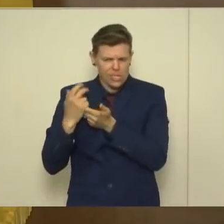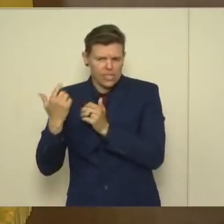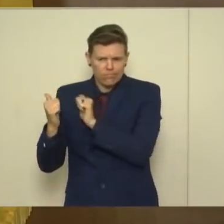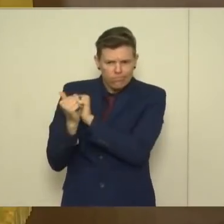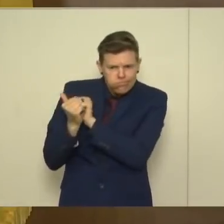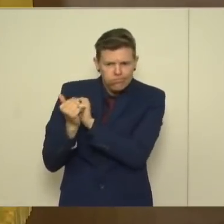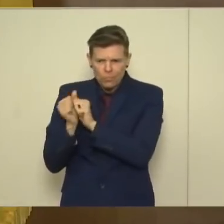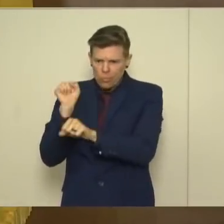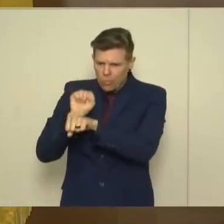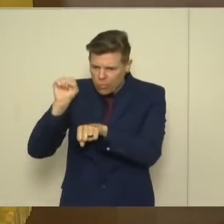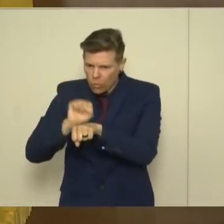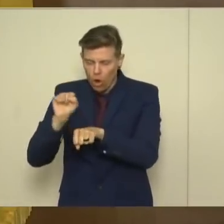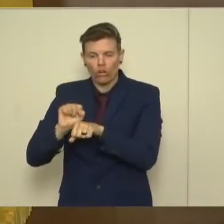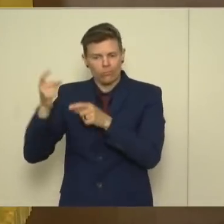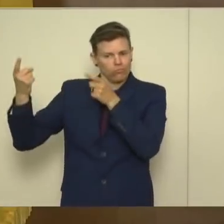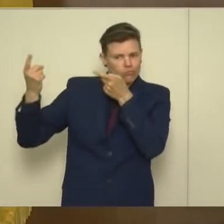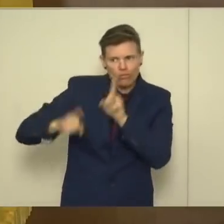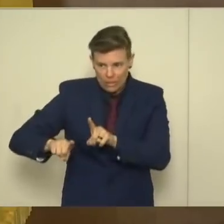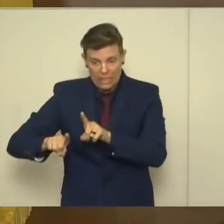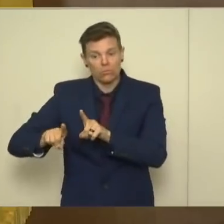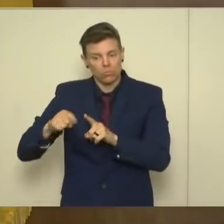are.